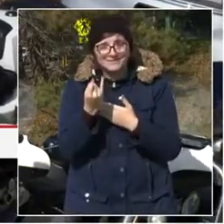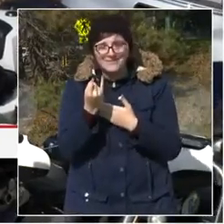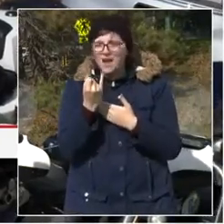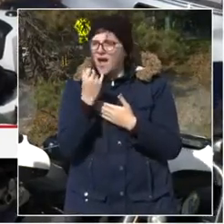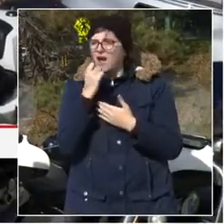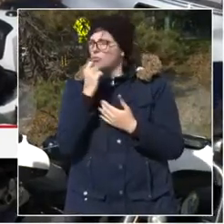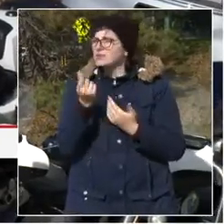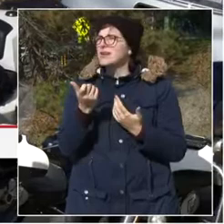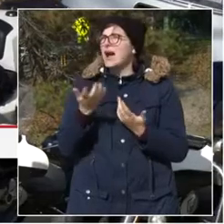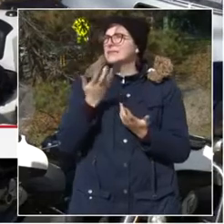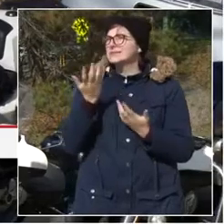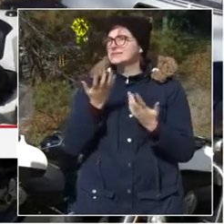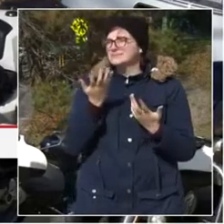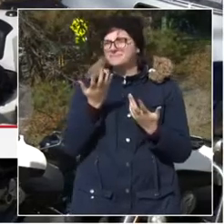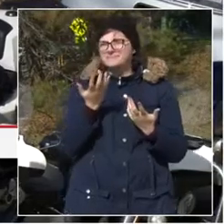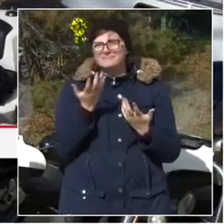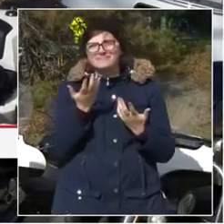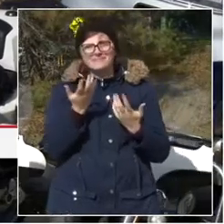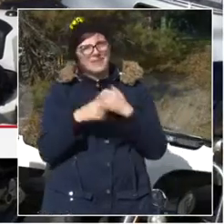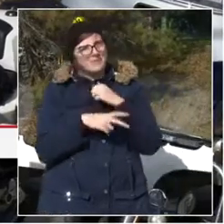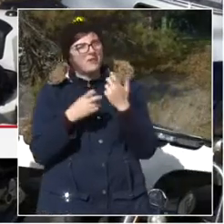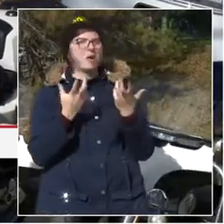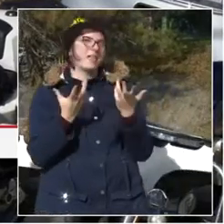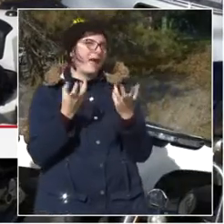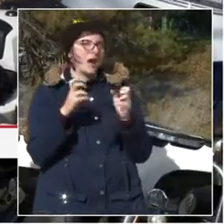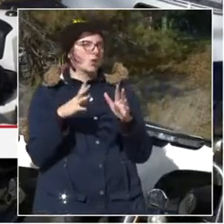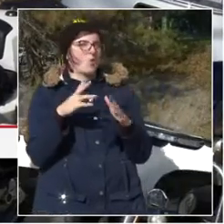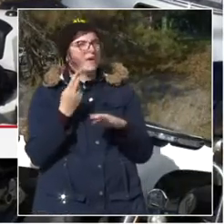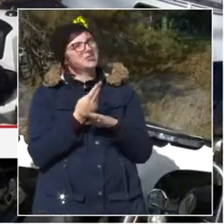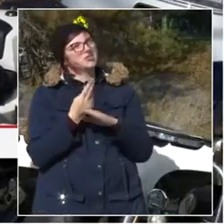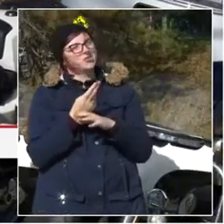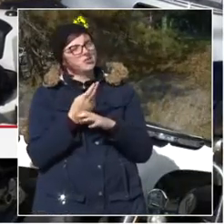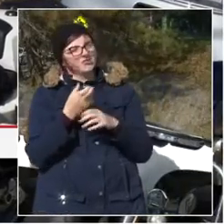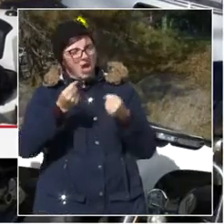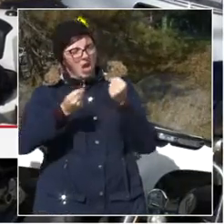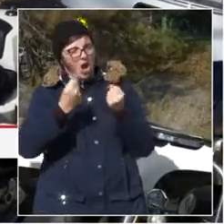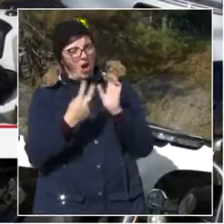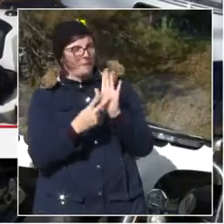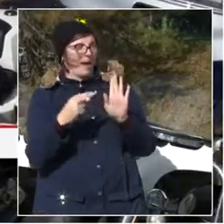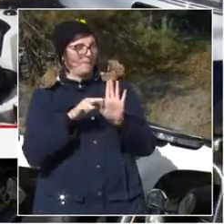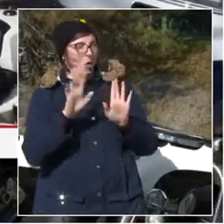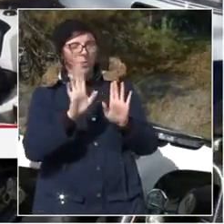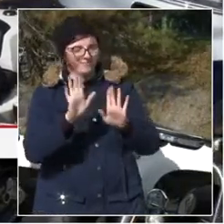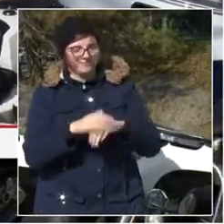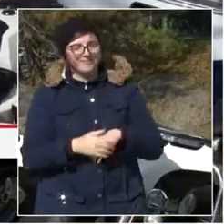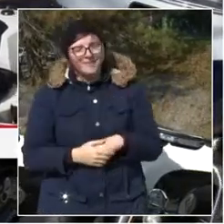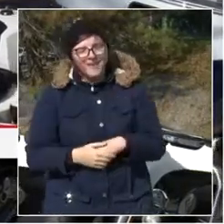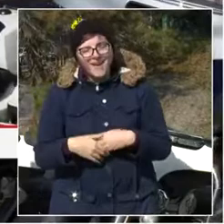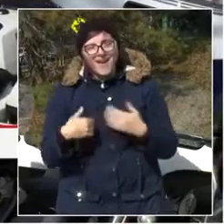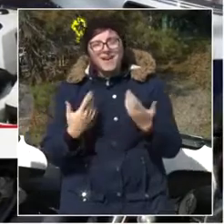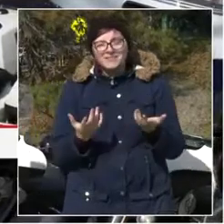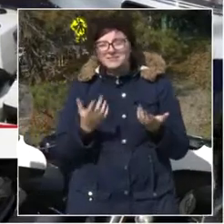pulling or, I was going to use a car metaphor, but I won't. While not